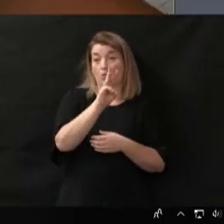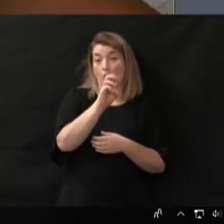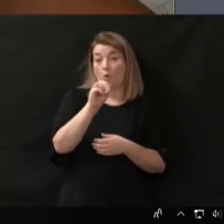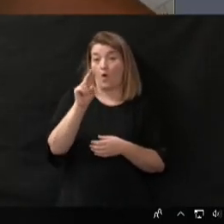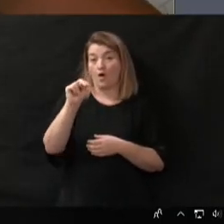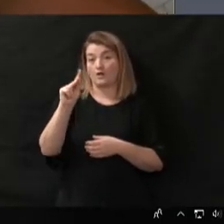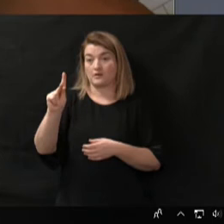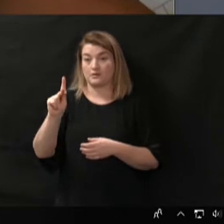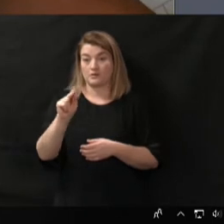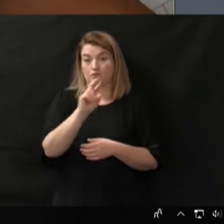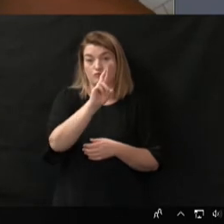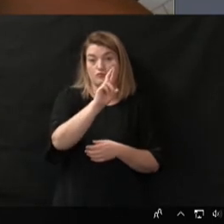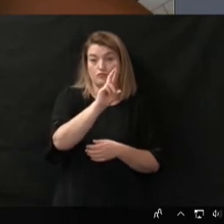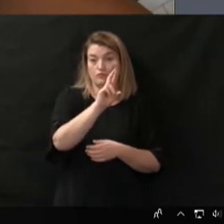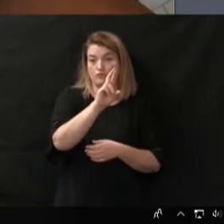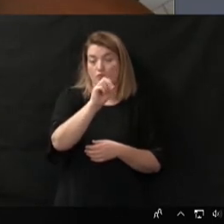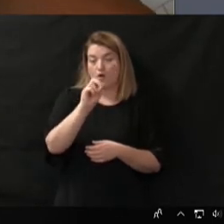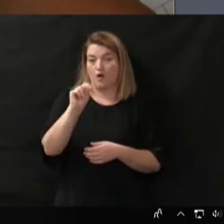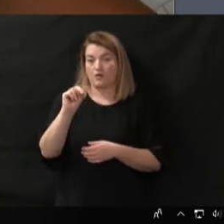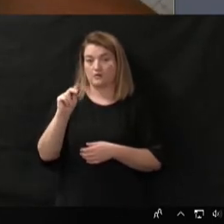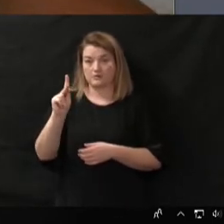Wrong.